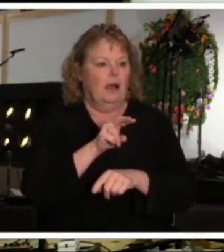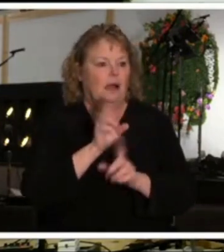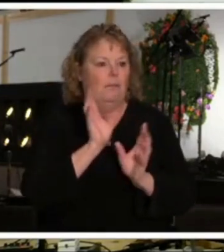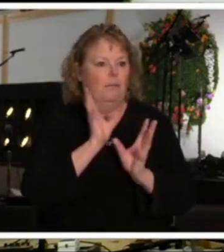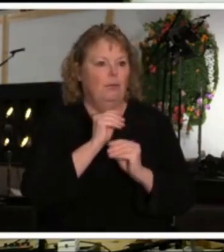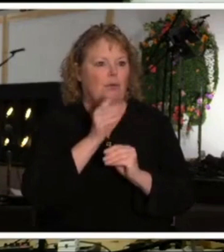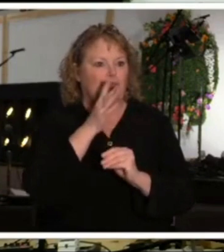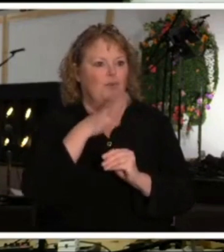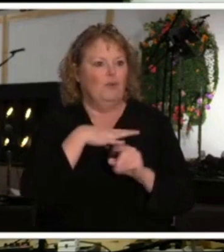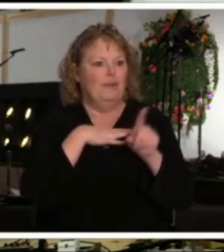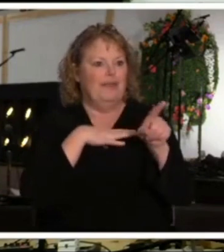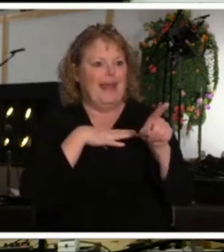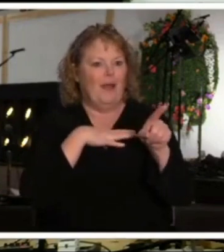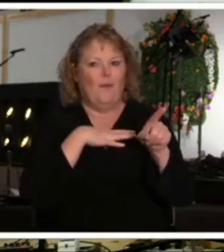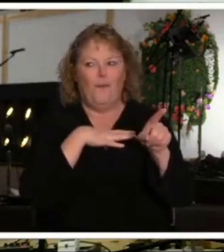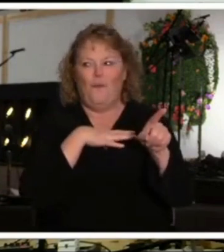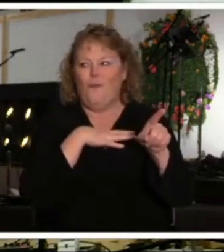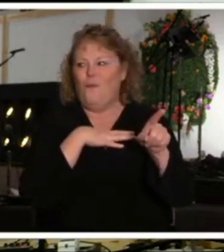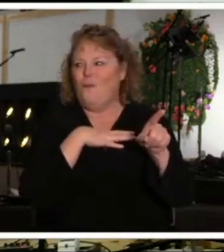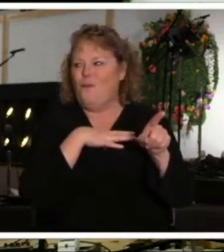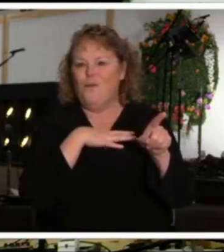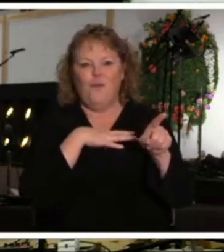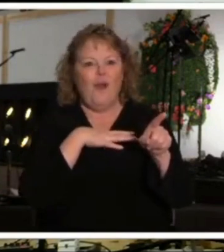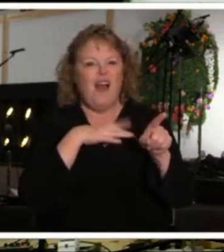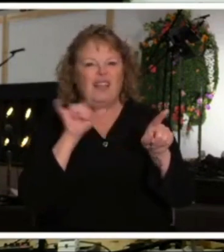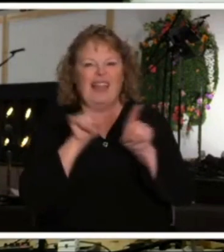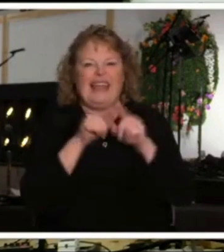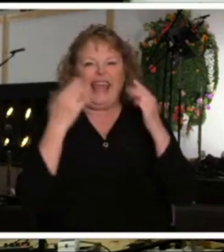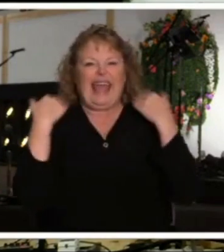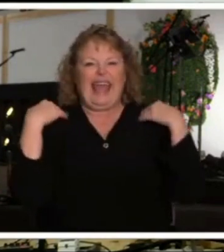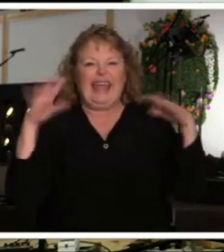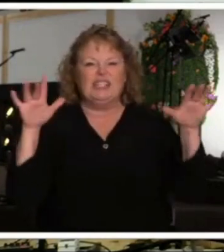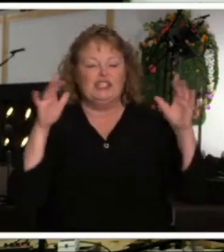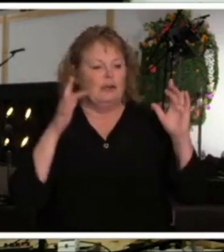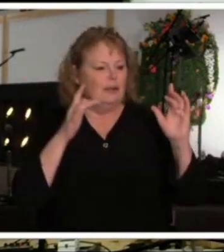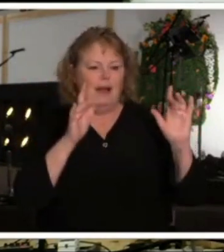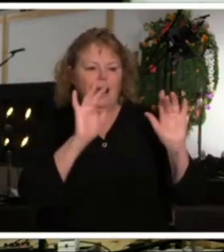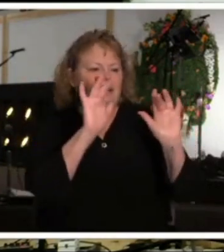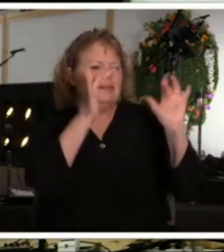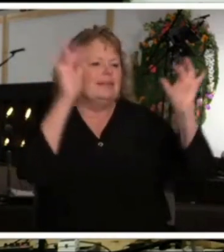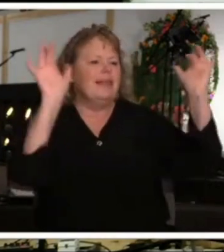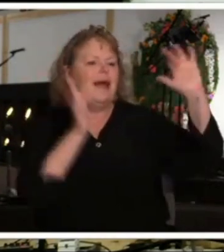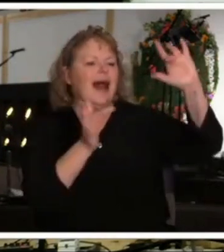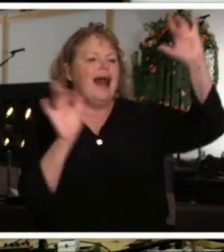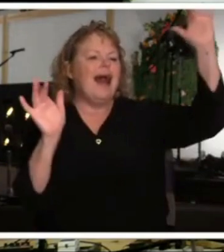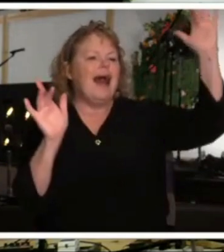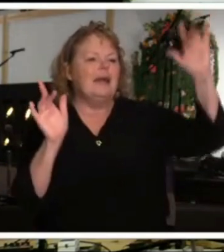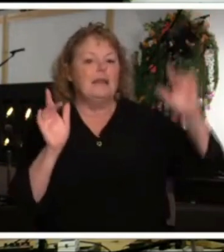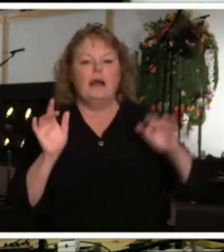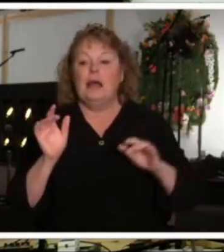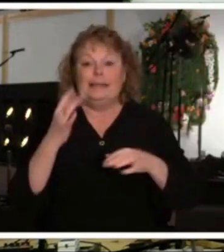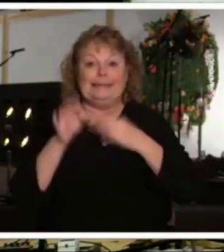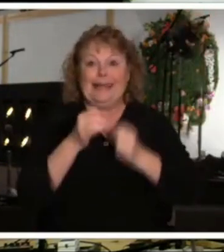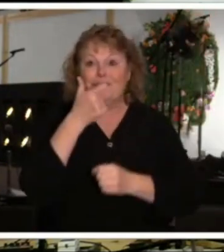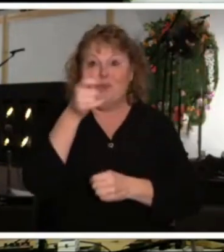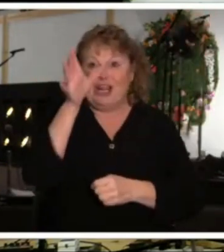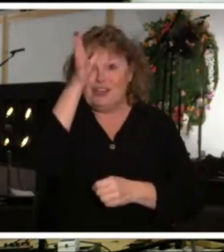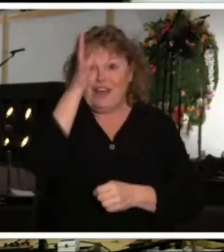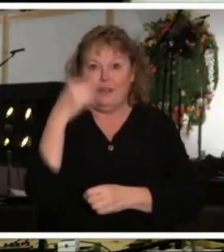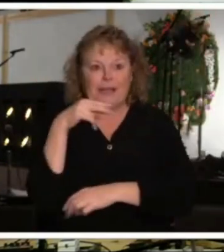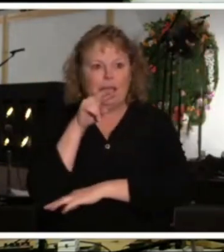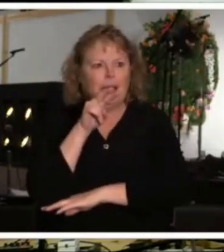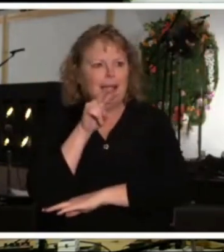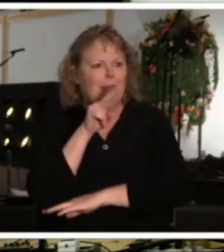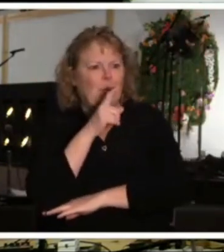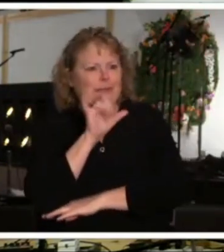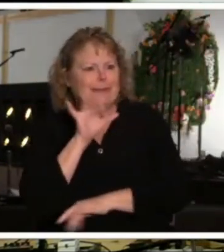corner. And I'm talking about the light just radiated. And while my father was speaking, I was just like this the whole time. Who is